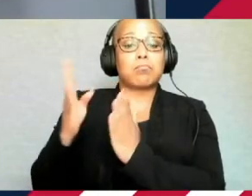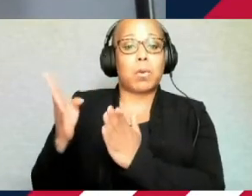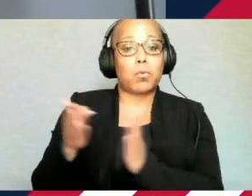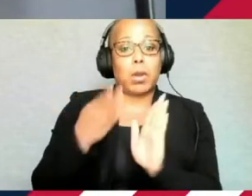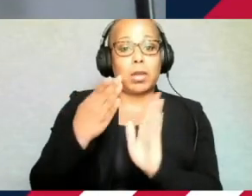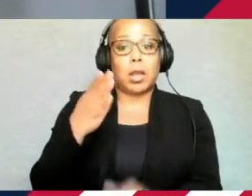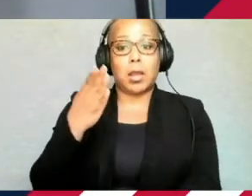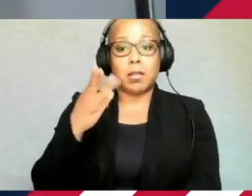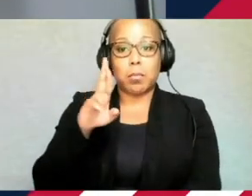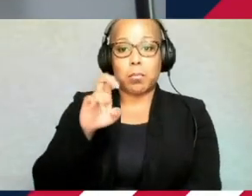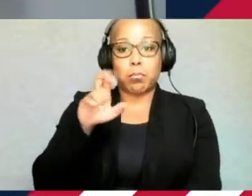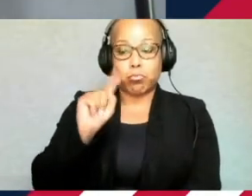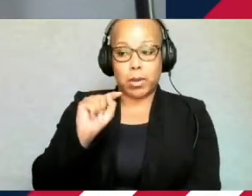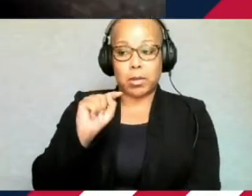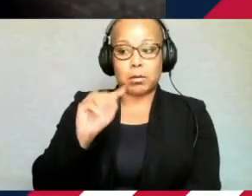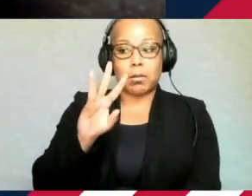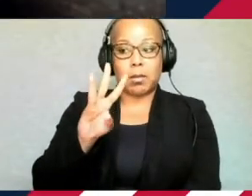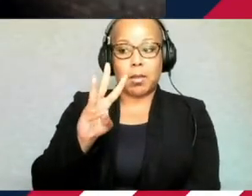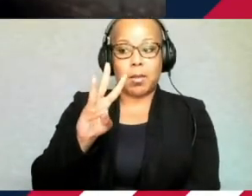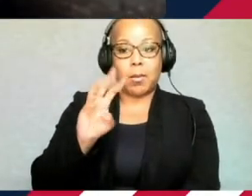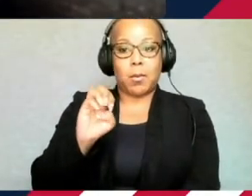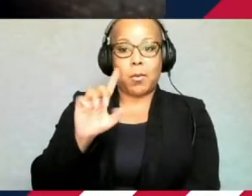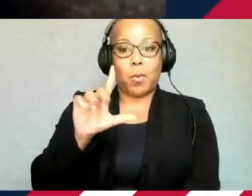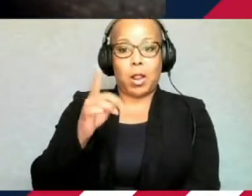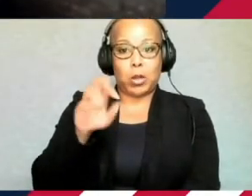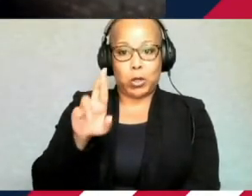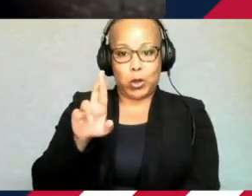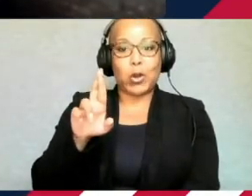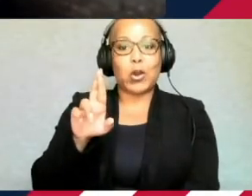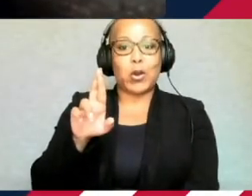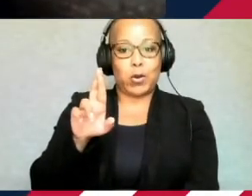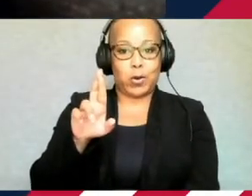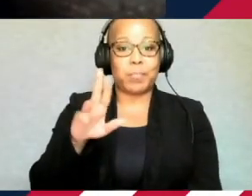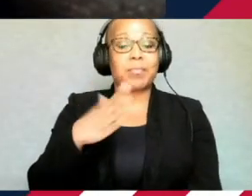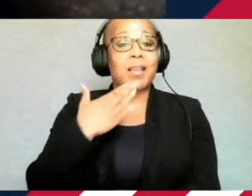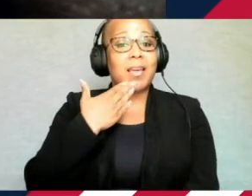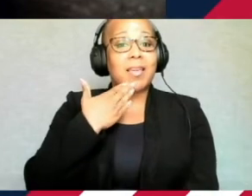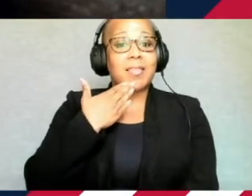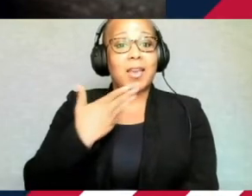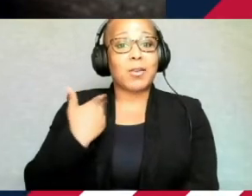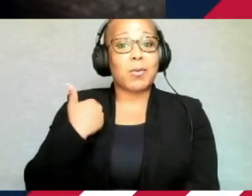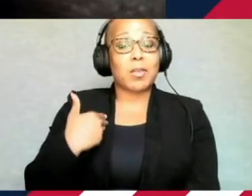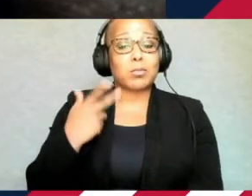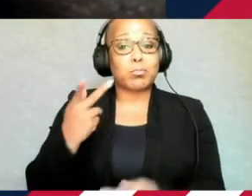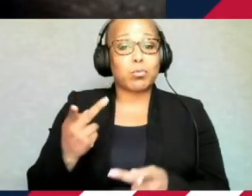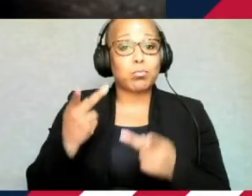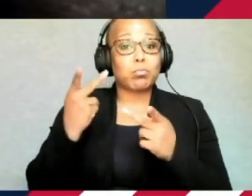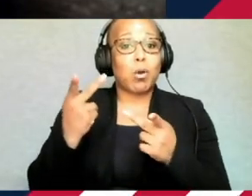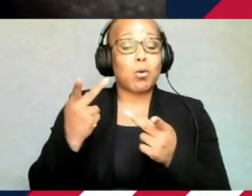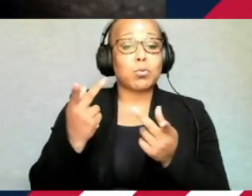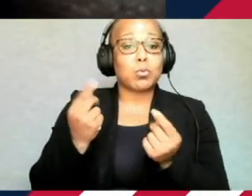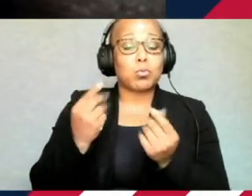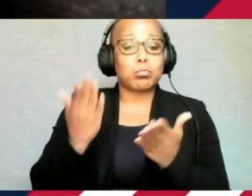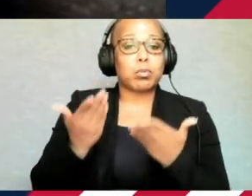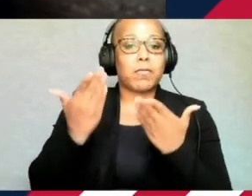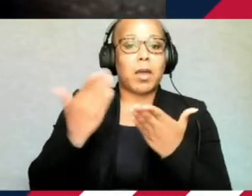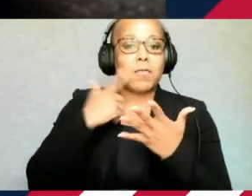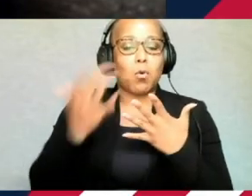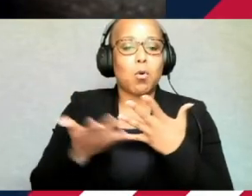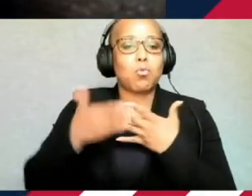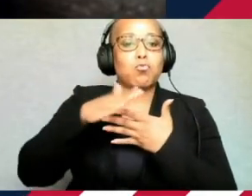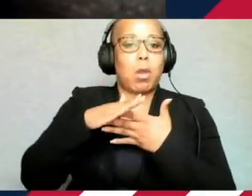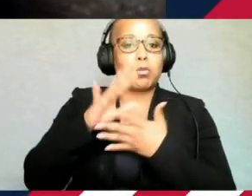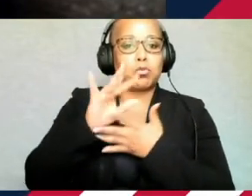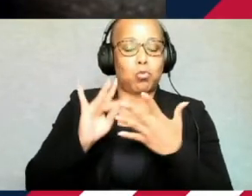Welder. Hello and thank you. This is a proposal to provide for ranked choice voting at